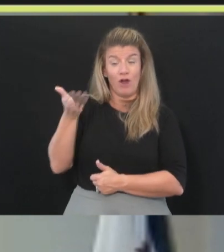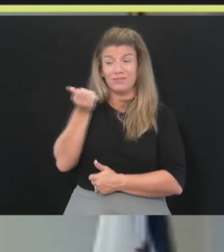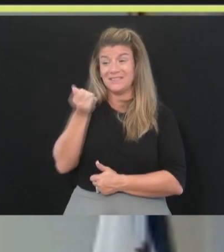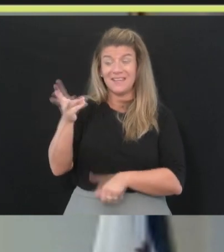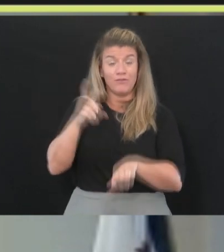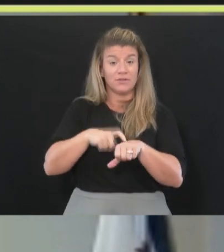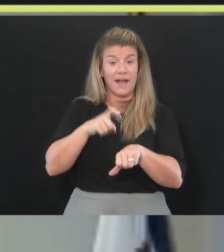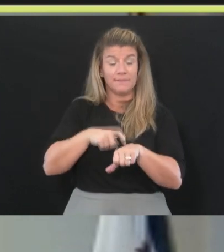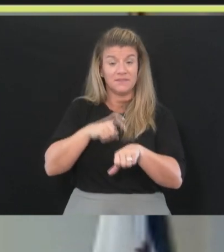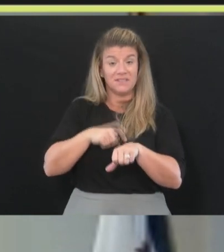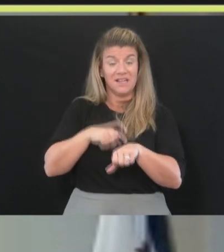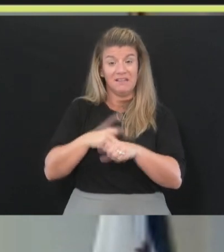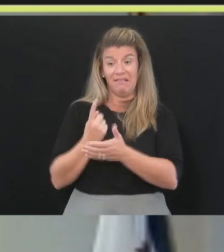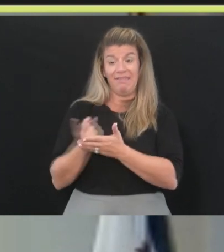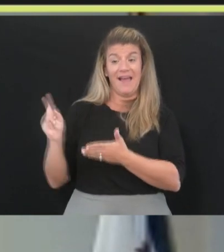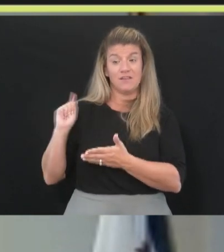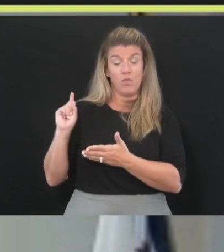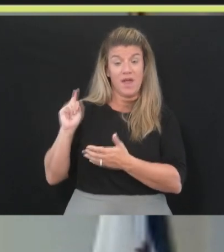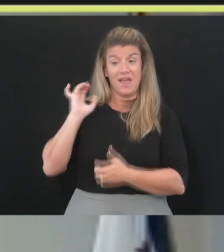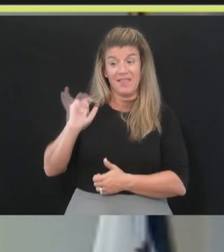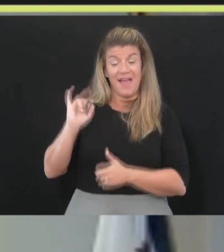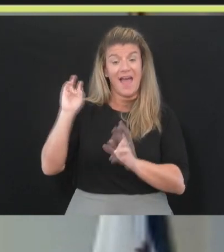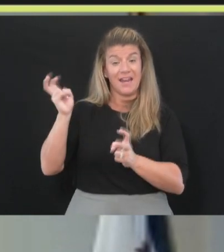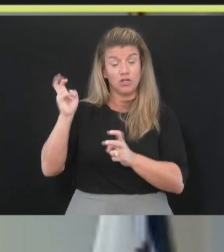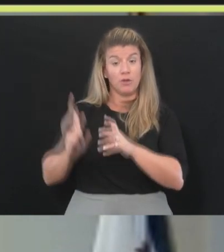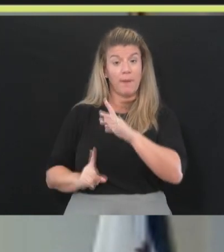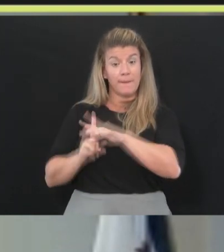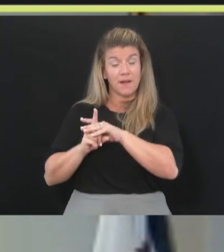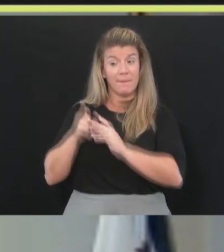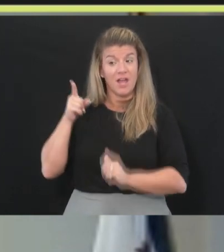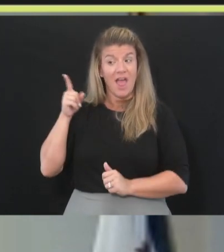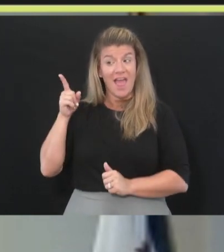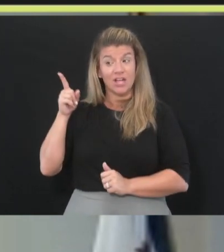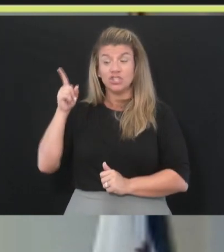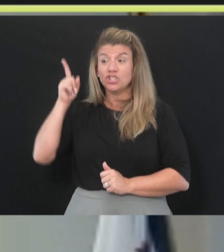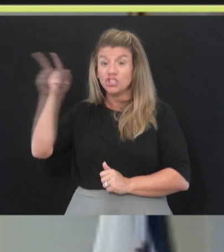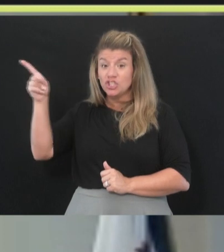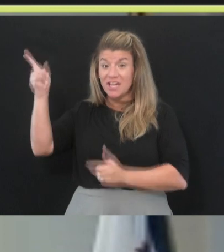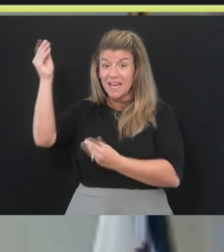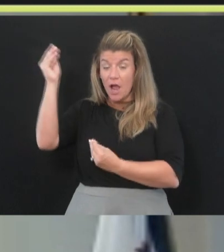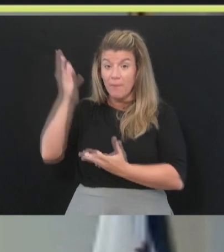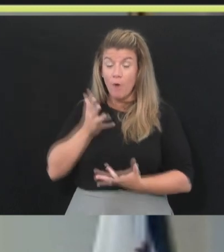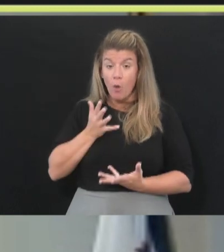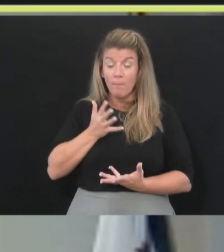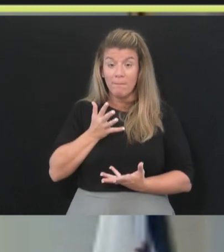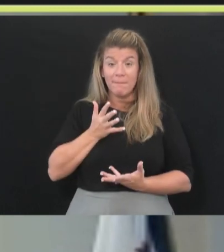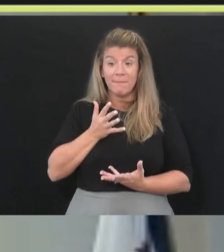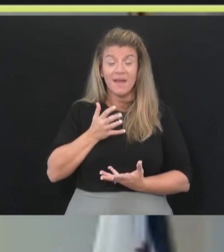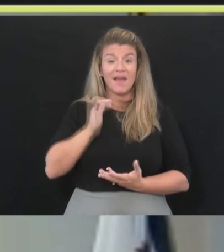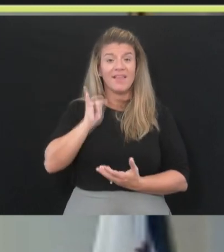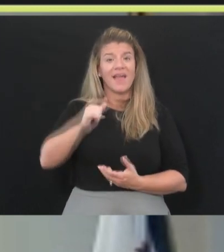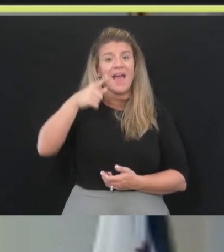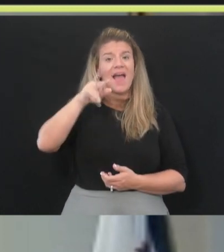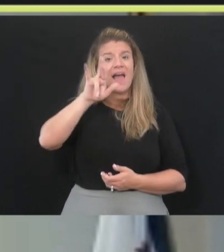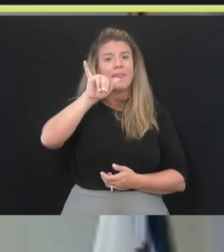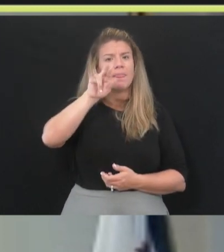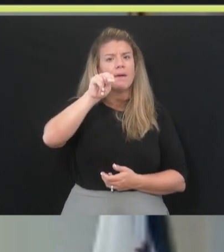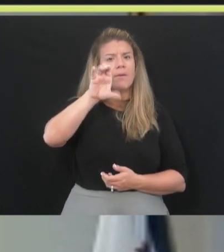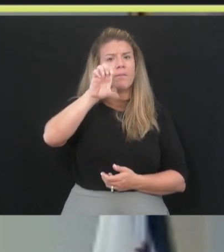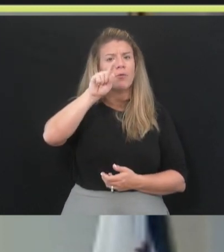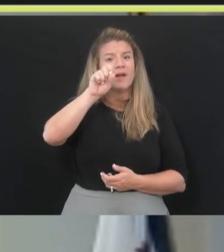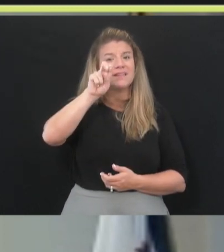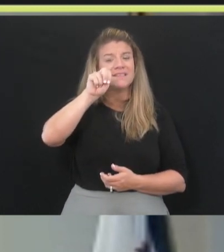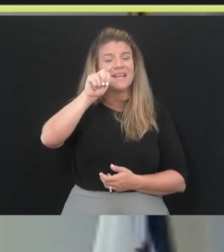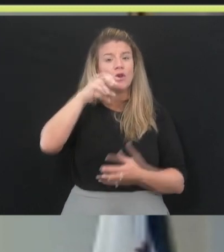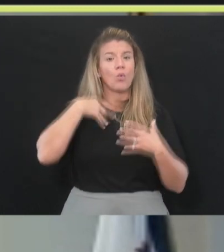That was last week that issue came up, and she assured me that the Princeton Rescue Squad, I believe, were doing